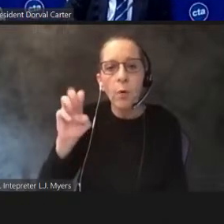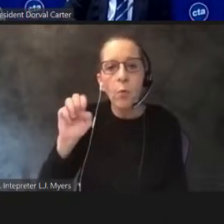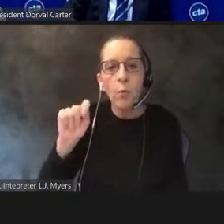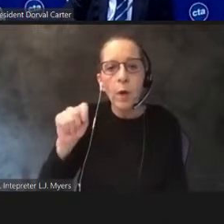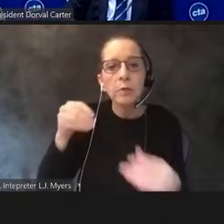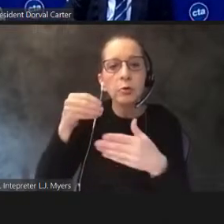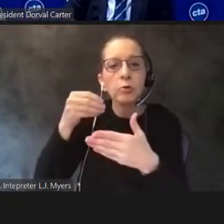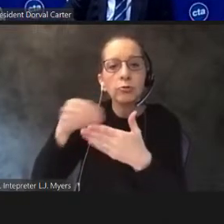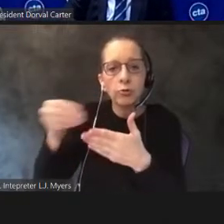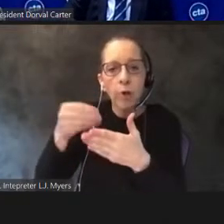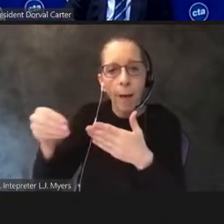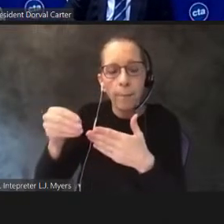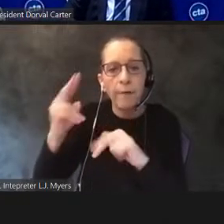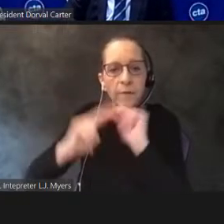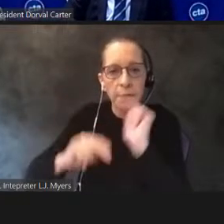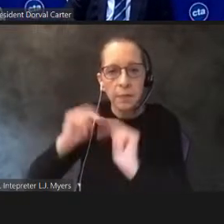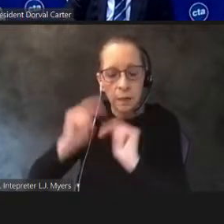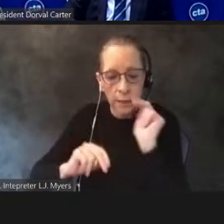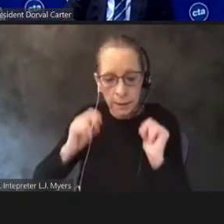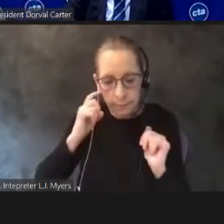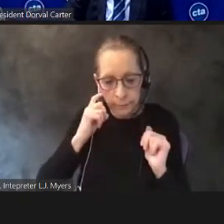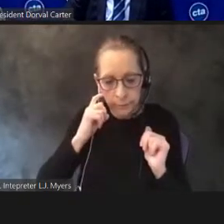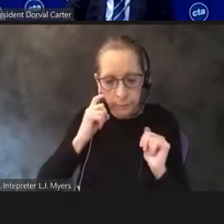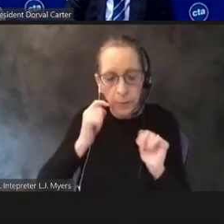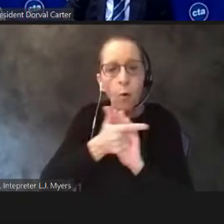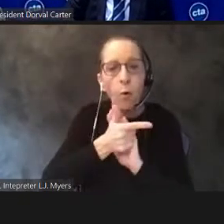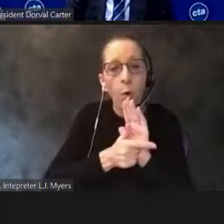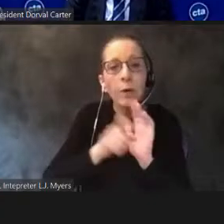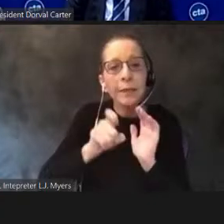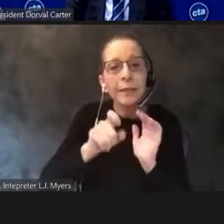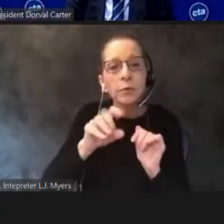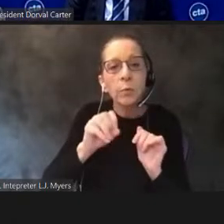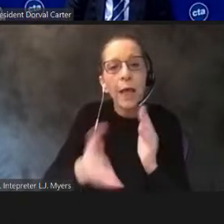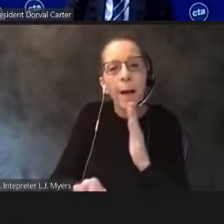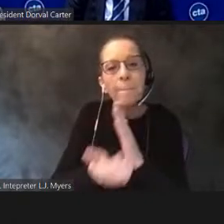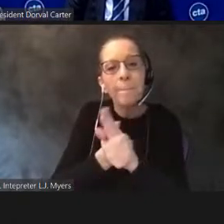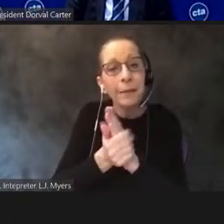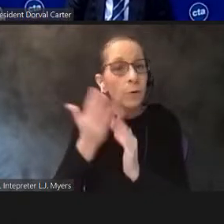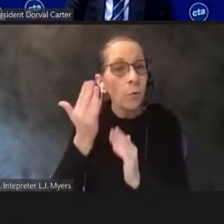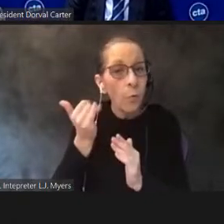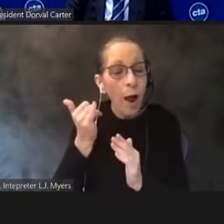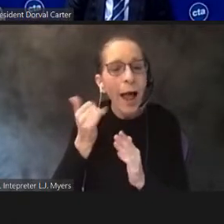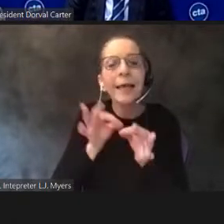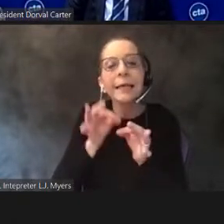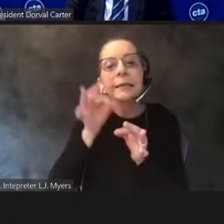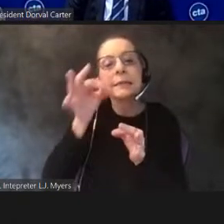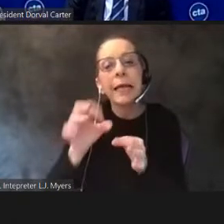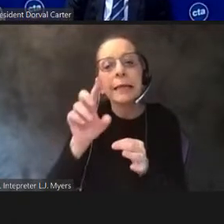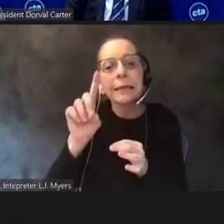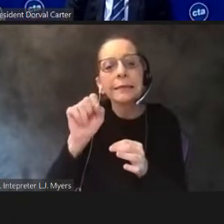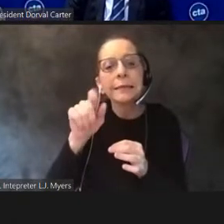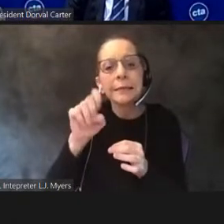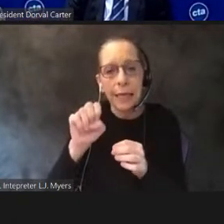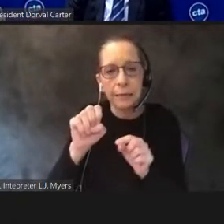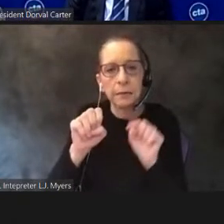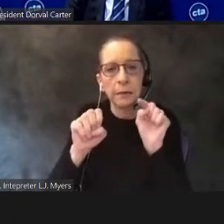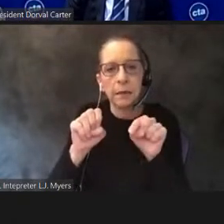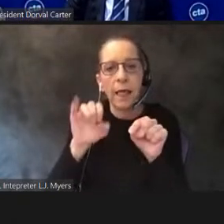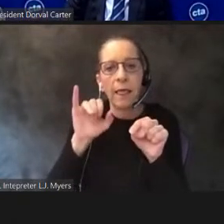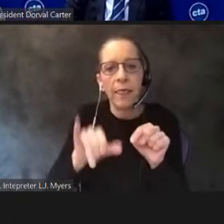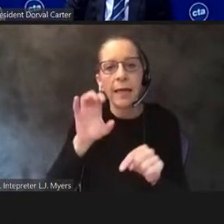facilities. The ordinance needs to be amended simply to extend the date by which